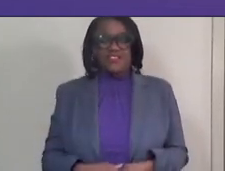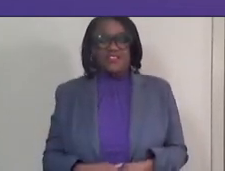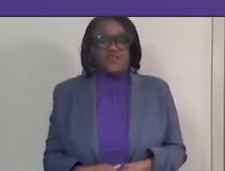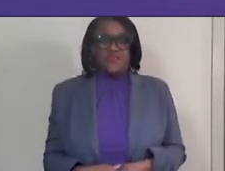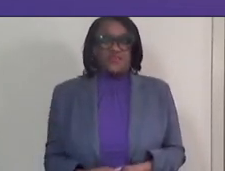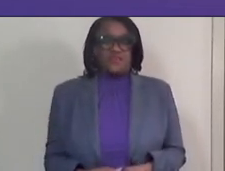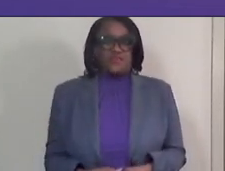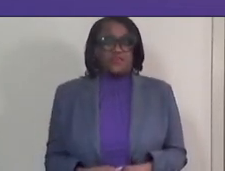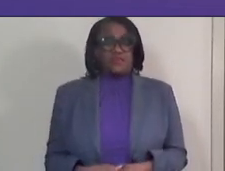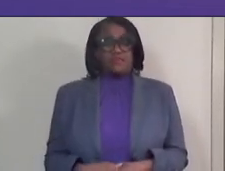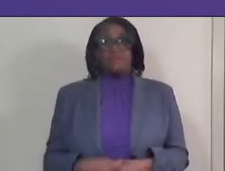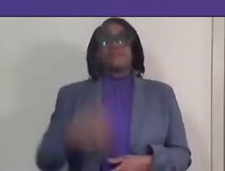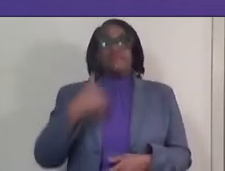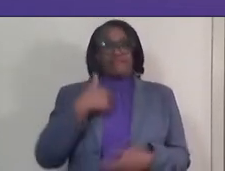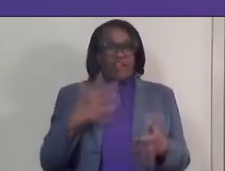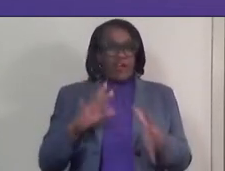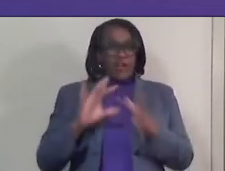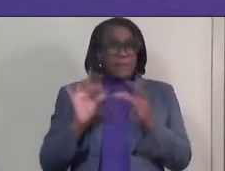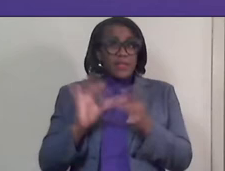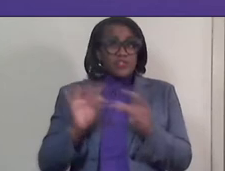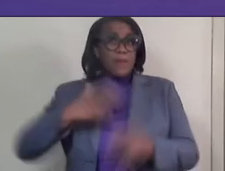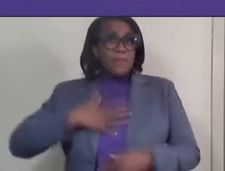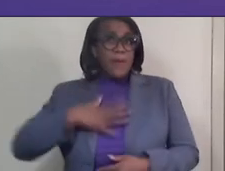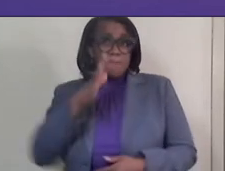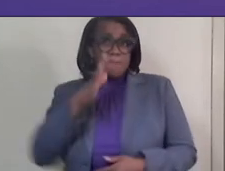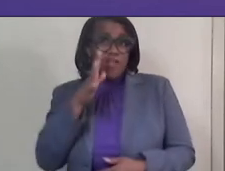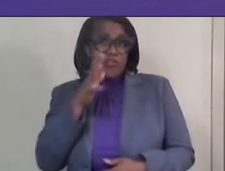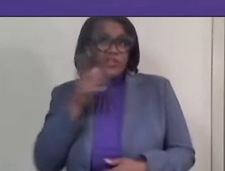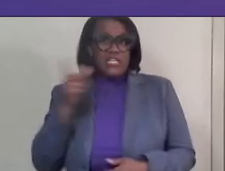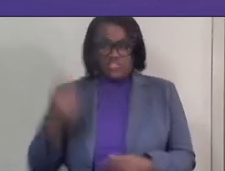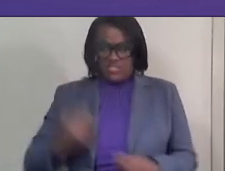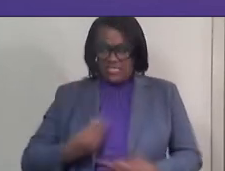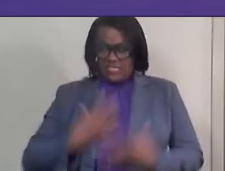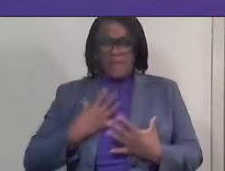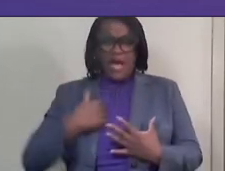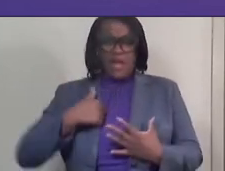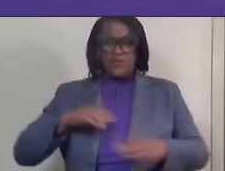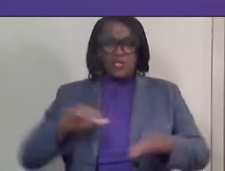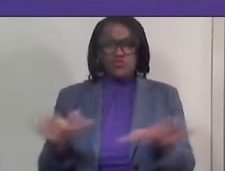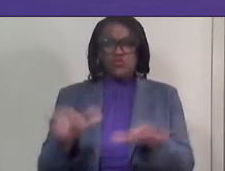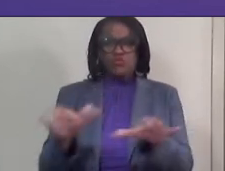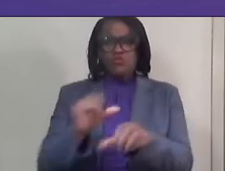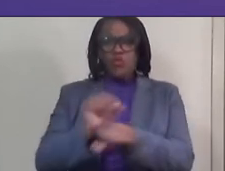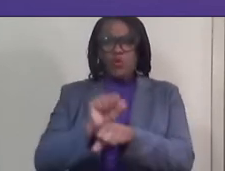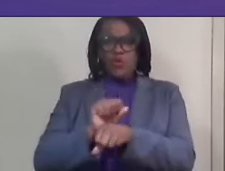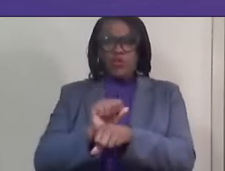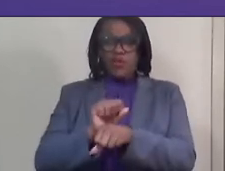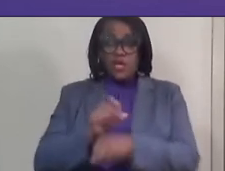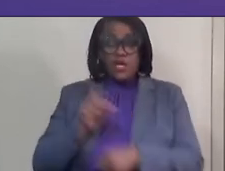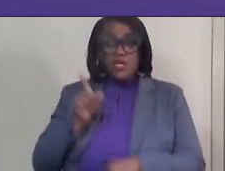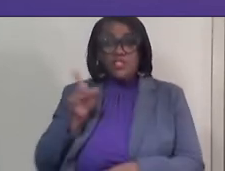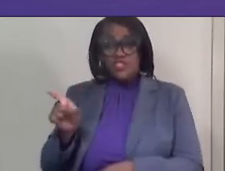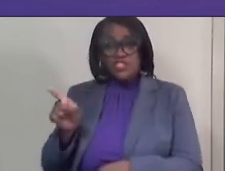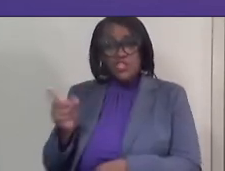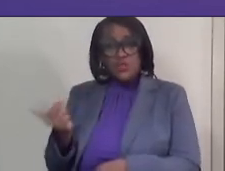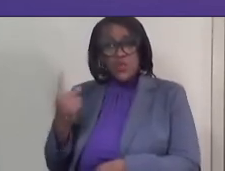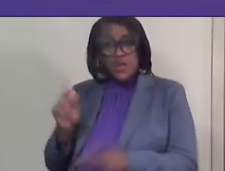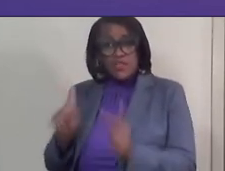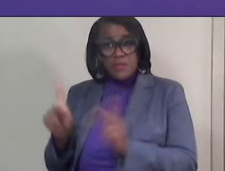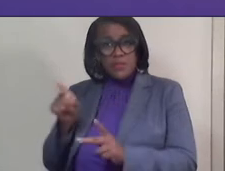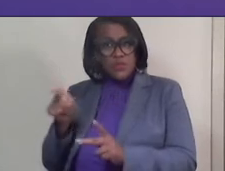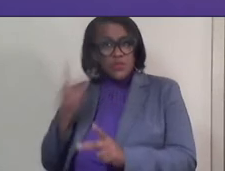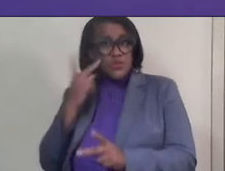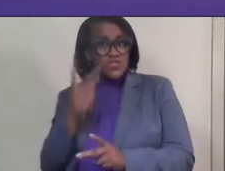as I mentioned, my mother had inspired me to do the work, and she was one of the people that you kind of saw in the video sitting